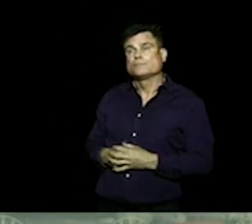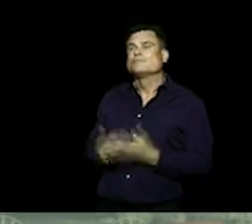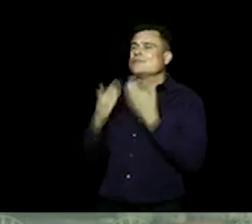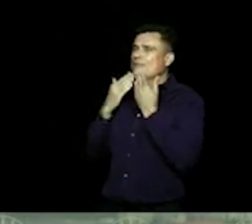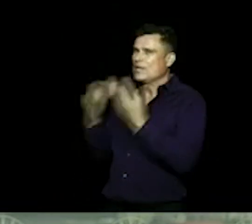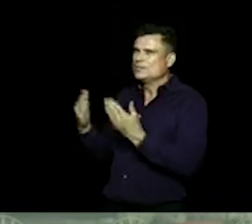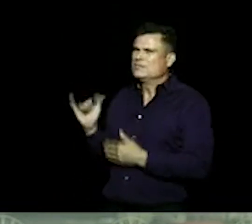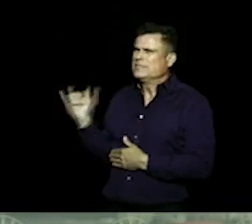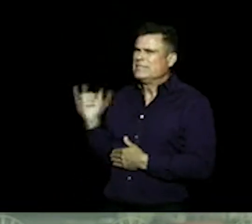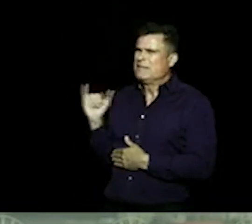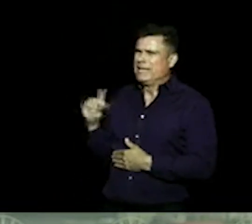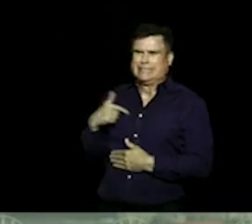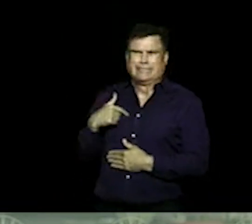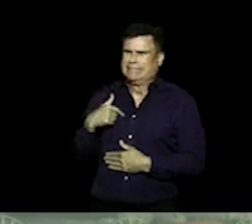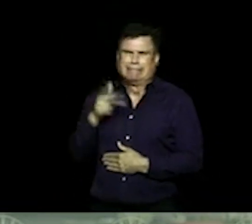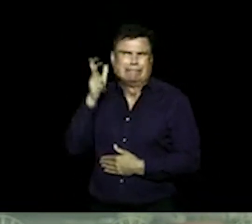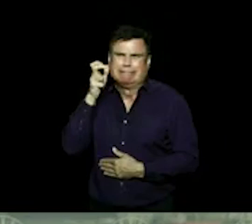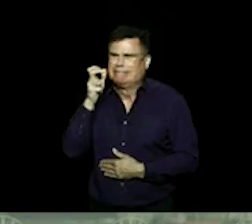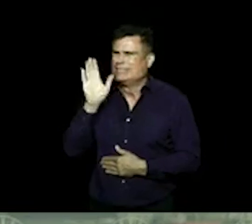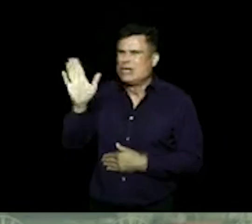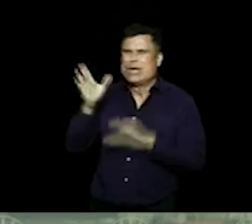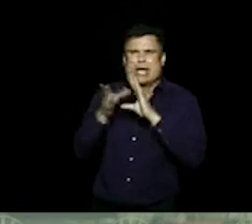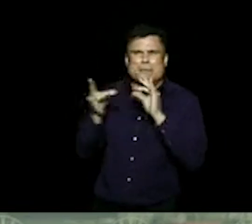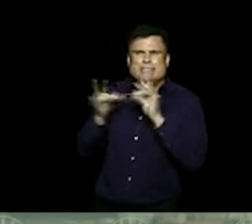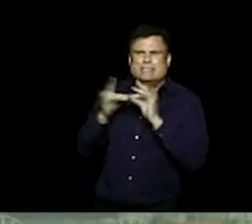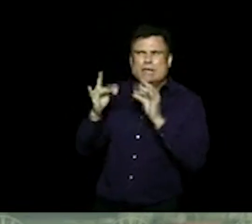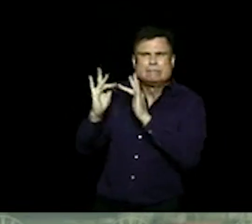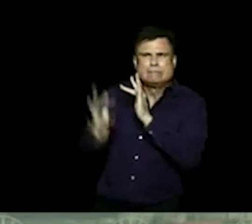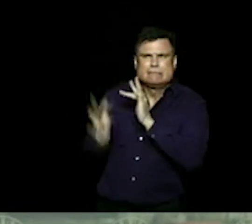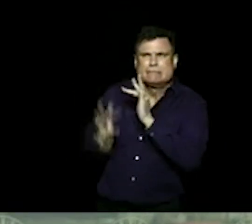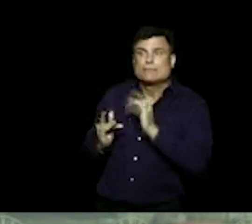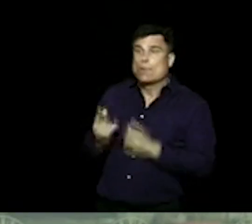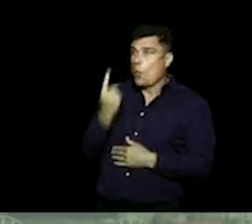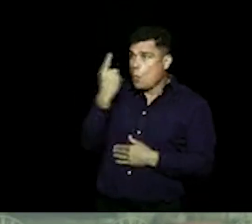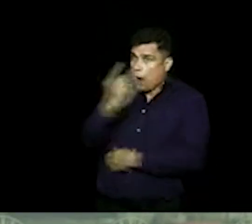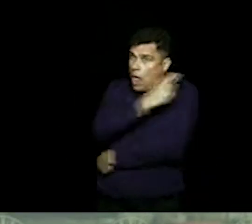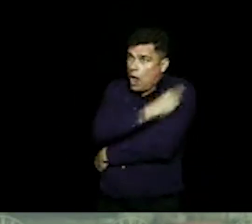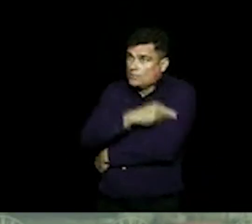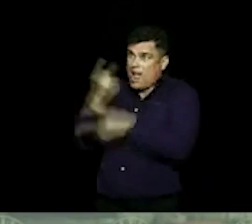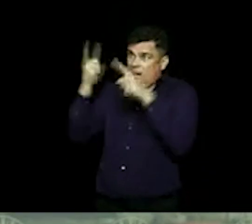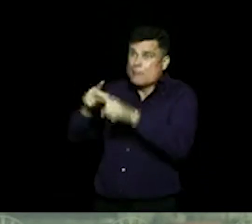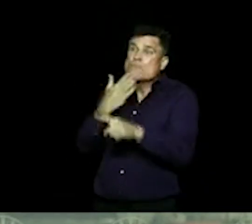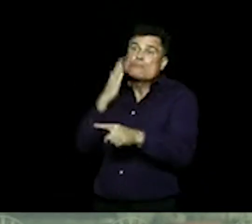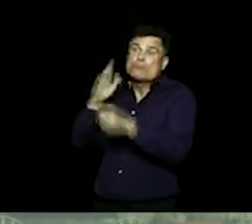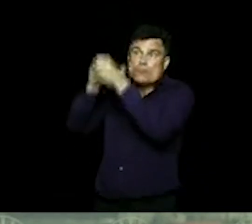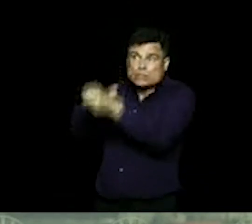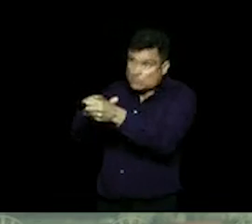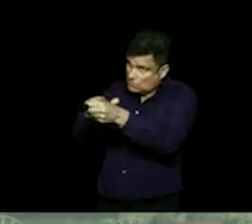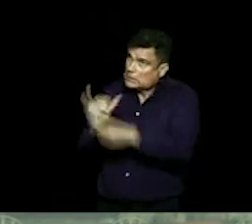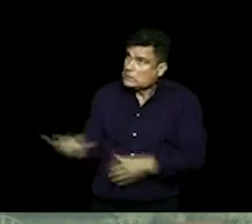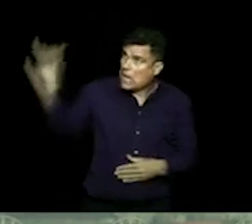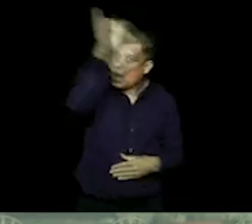if you've identified if this was one particular hospital or not. So if you could clarify that, that would be great. Also, I mean, there have